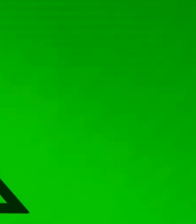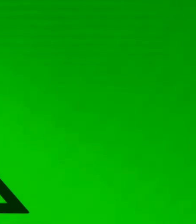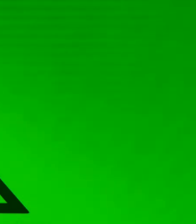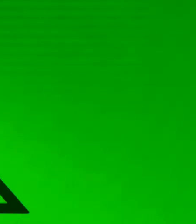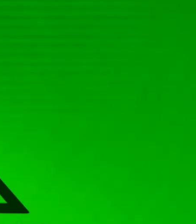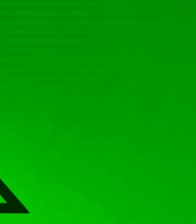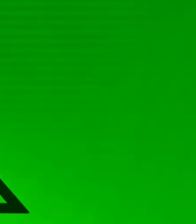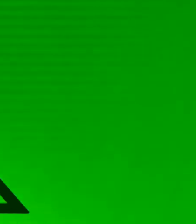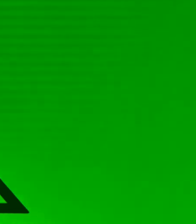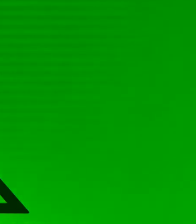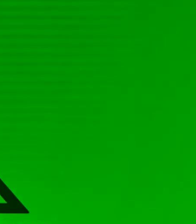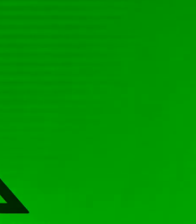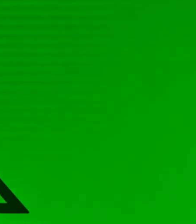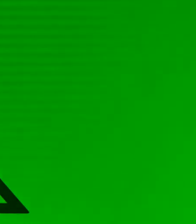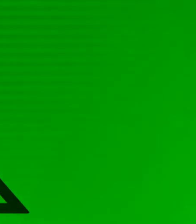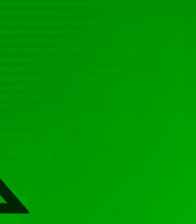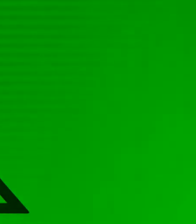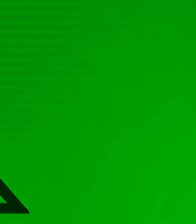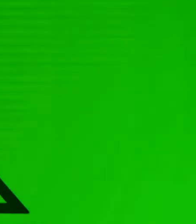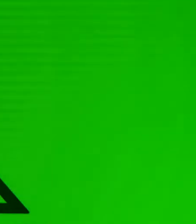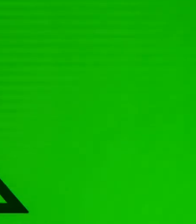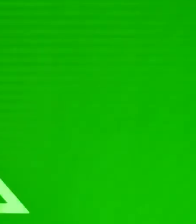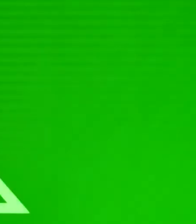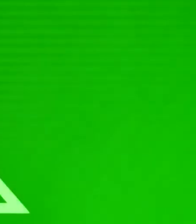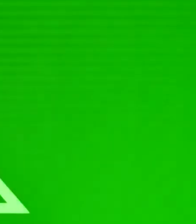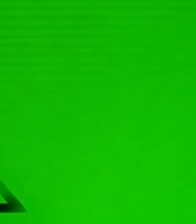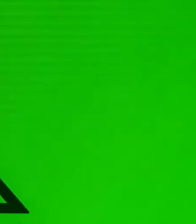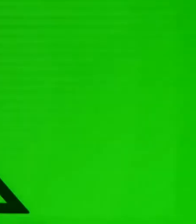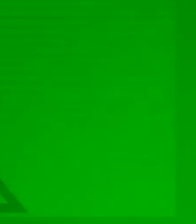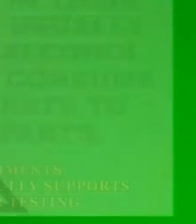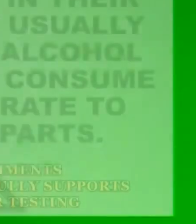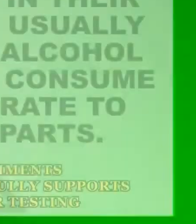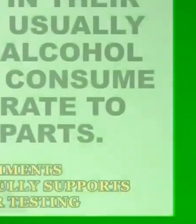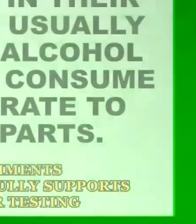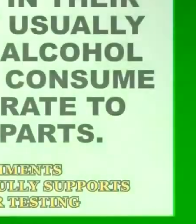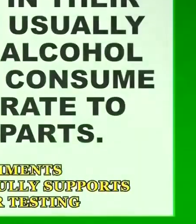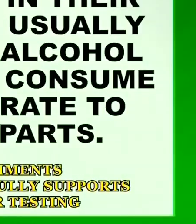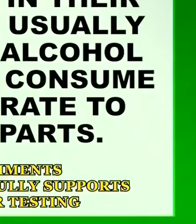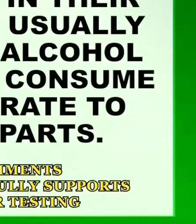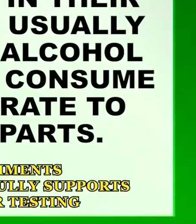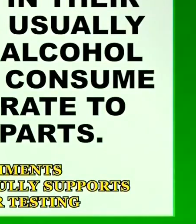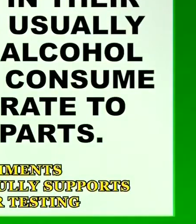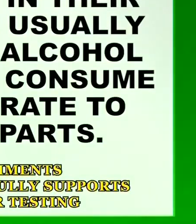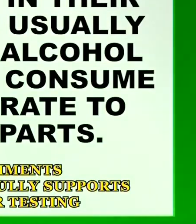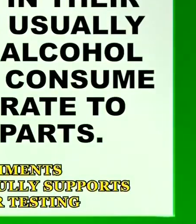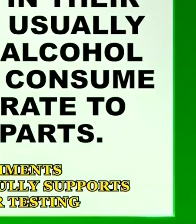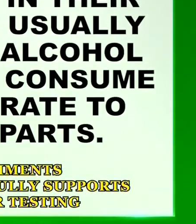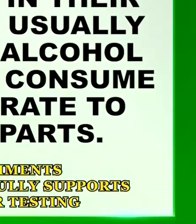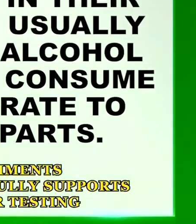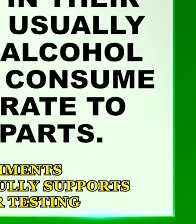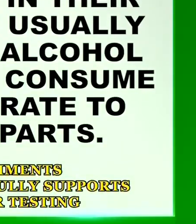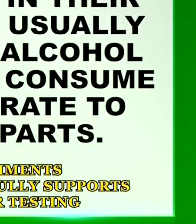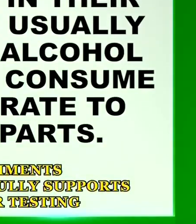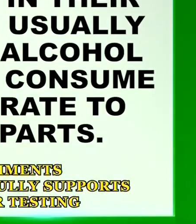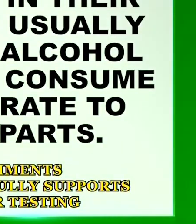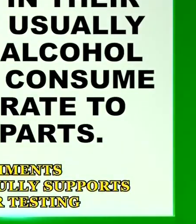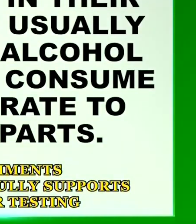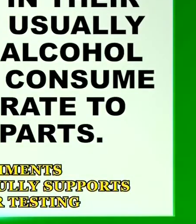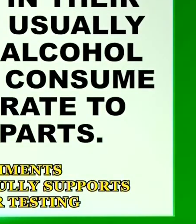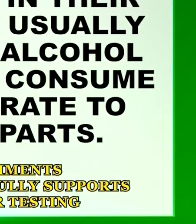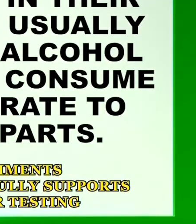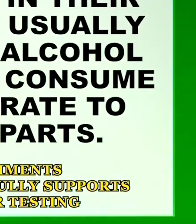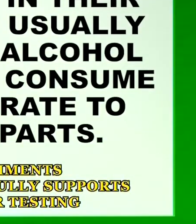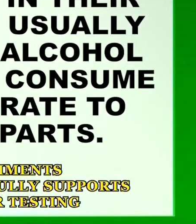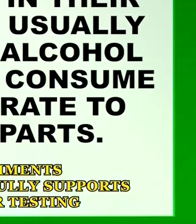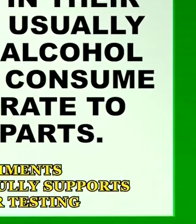Insurance Company Limited. Insurance the way you want it to be. Because women generally have lower water content in their